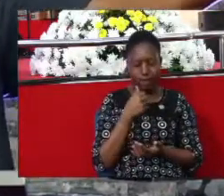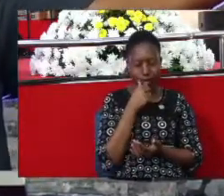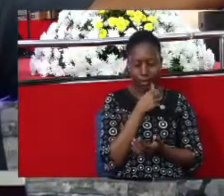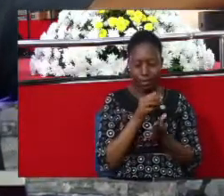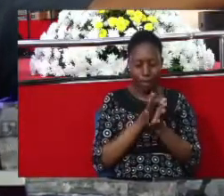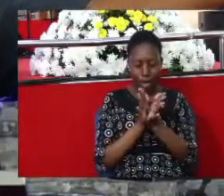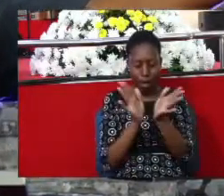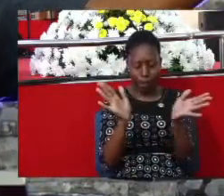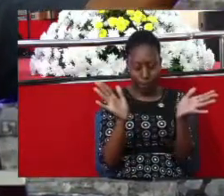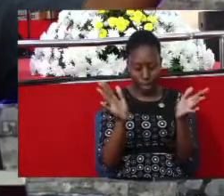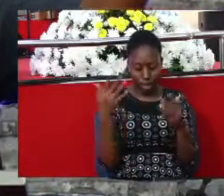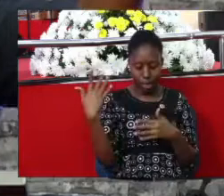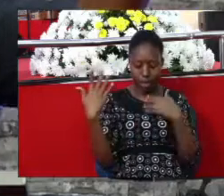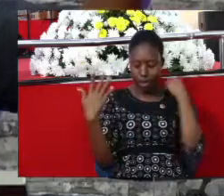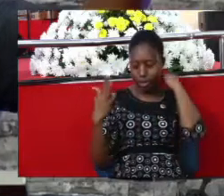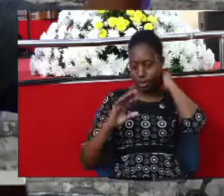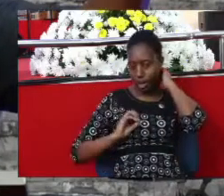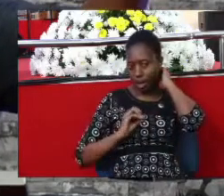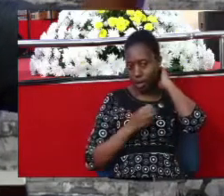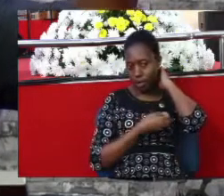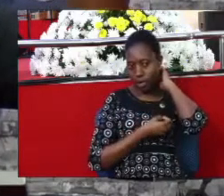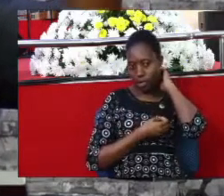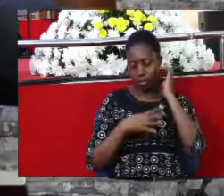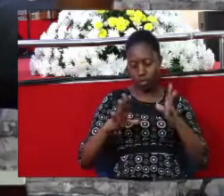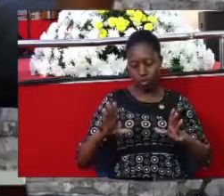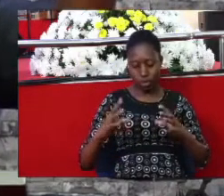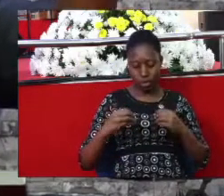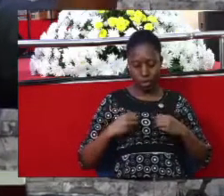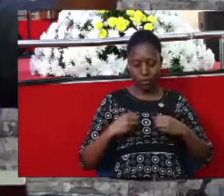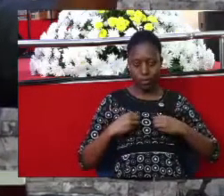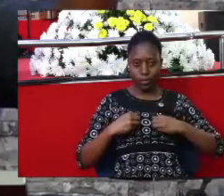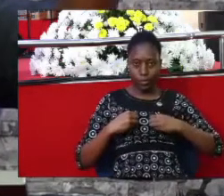our hands to receive. To receive.